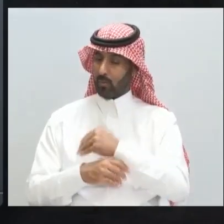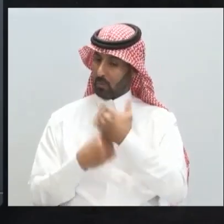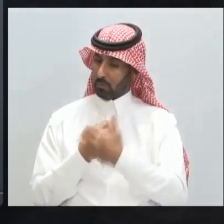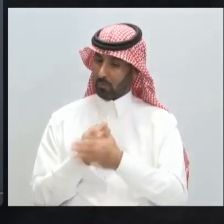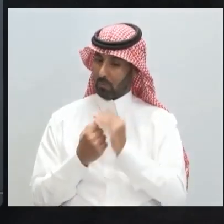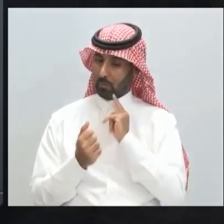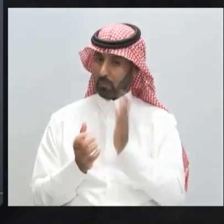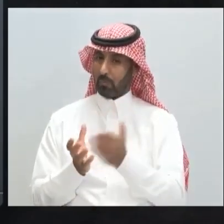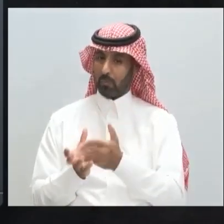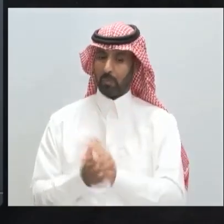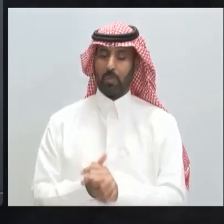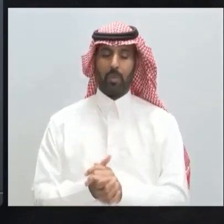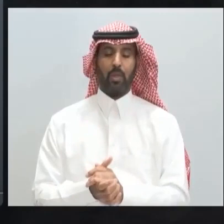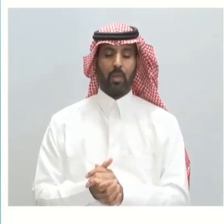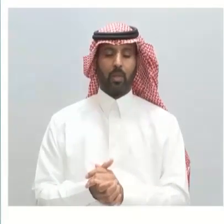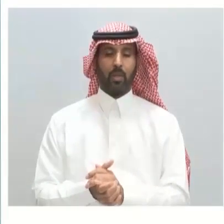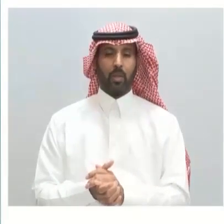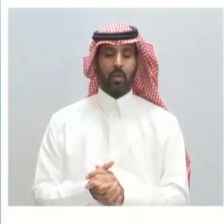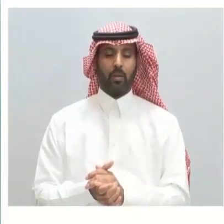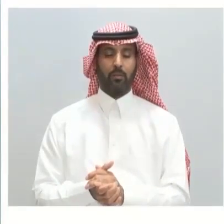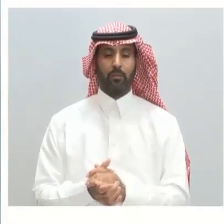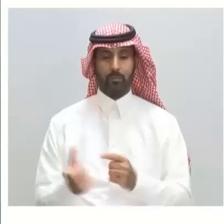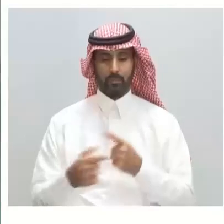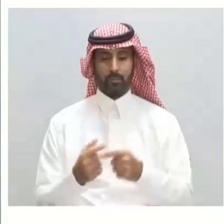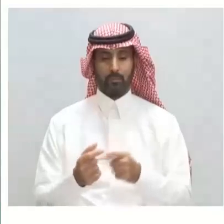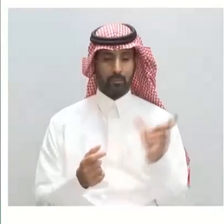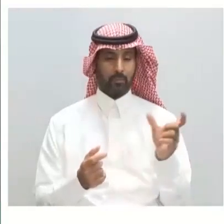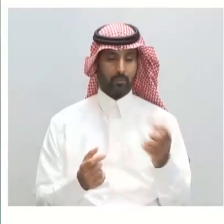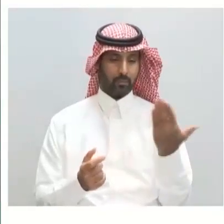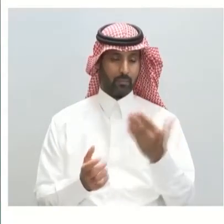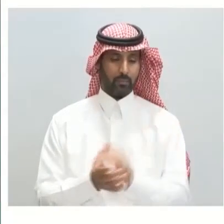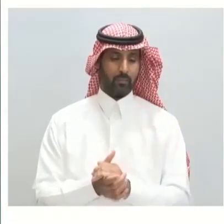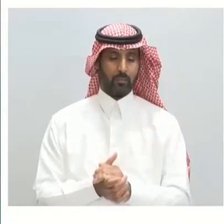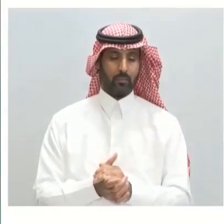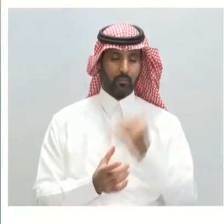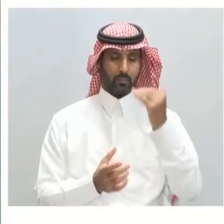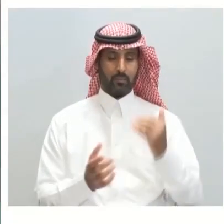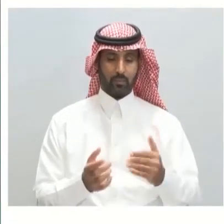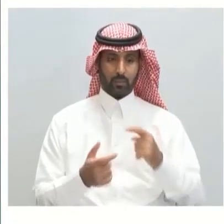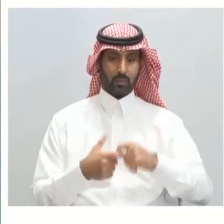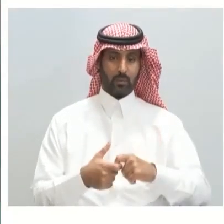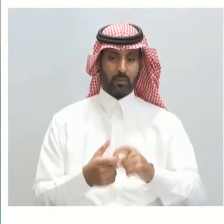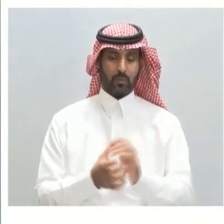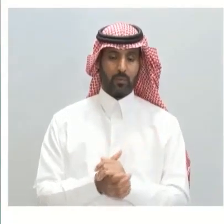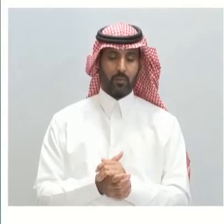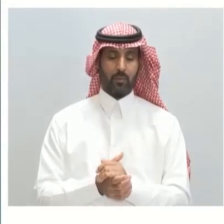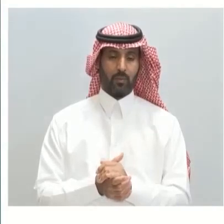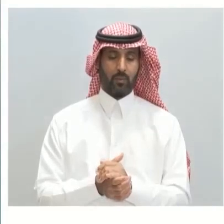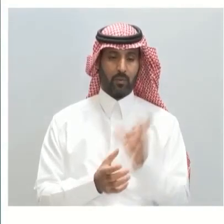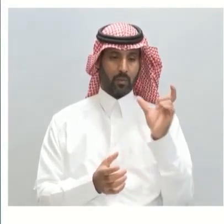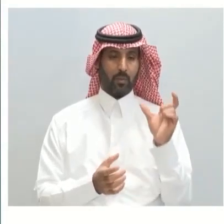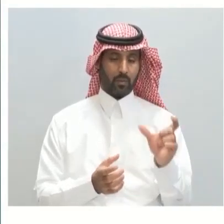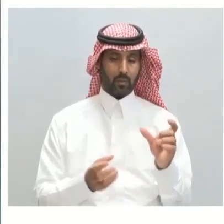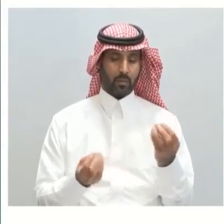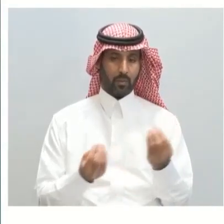and also admiration. So let's continue with our lesson here. Let's connect the words with the